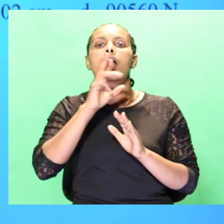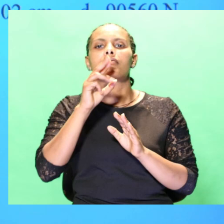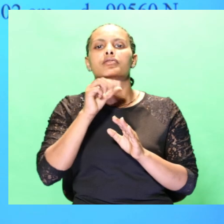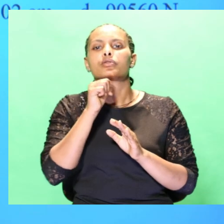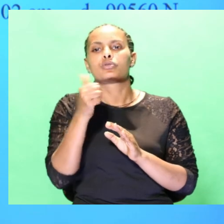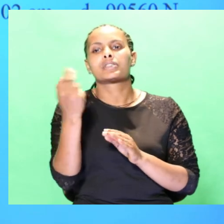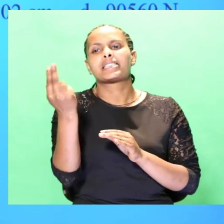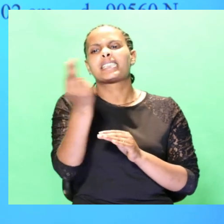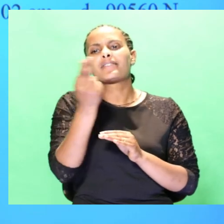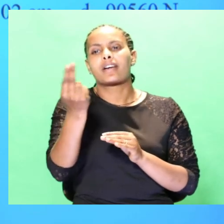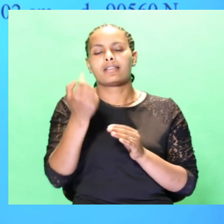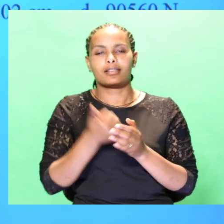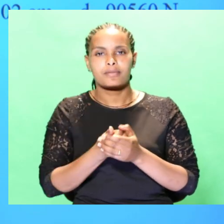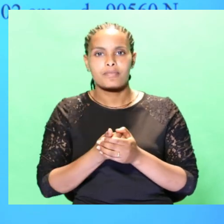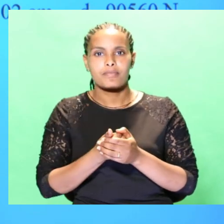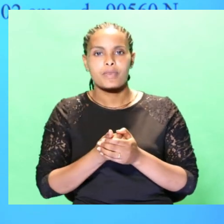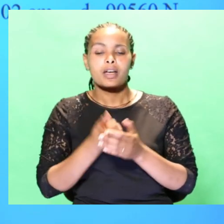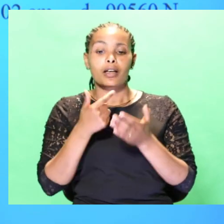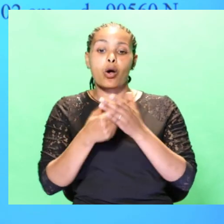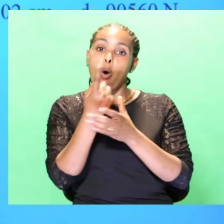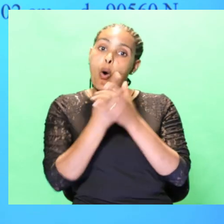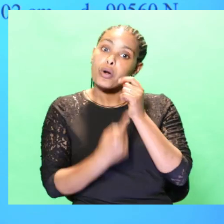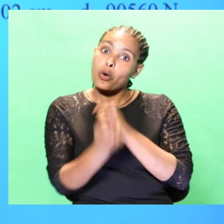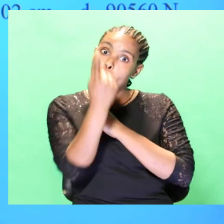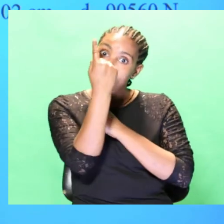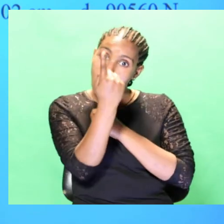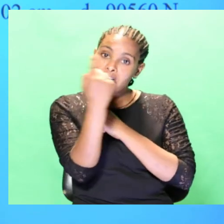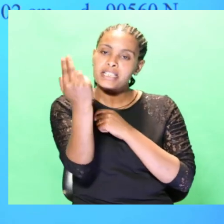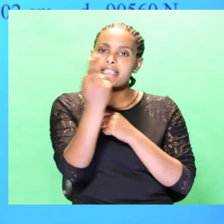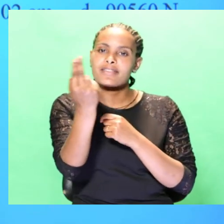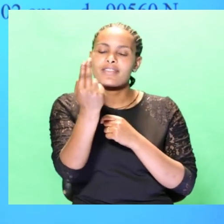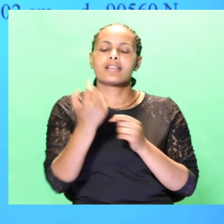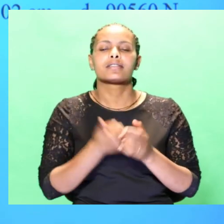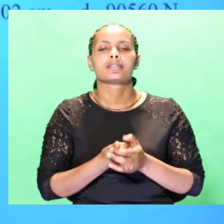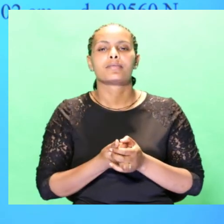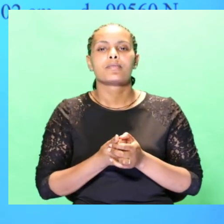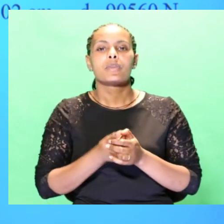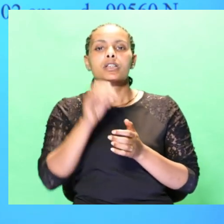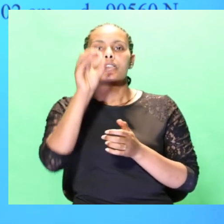not significant. This number has only one significant figure.